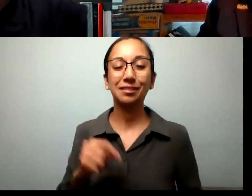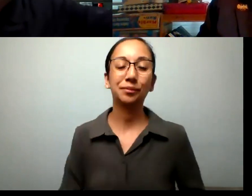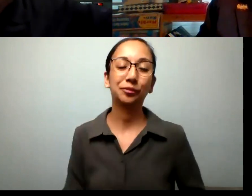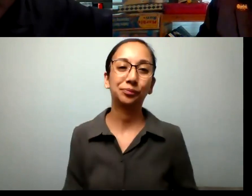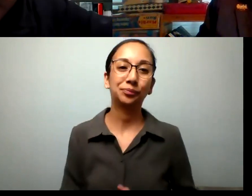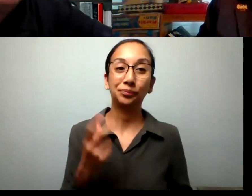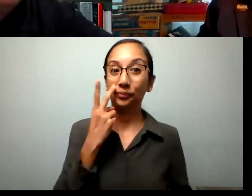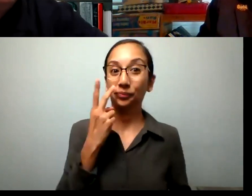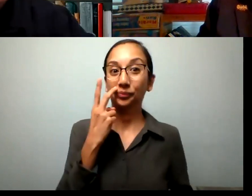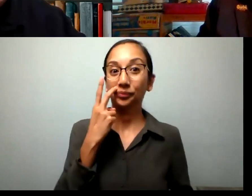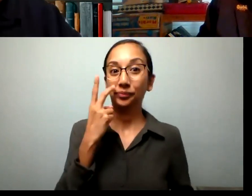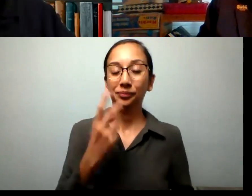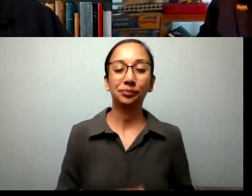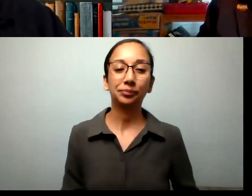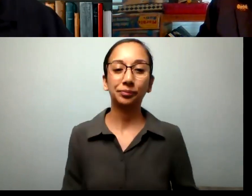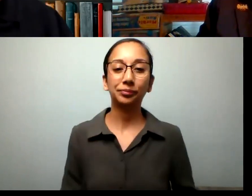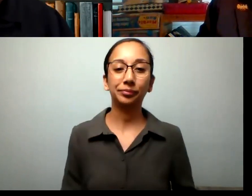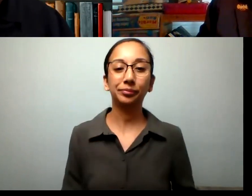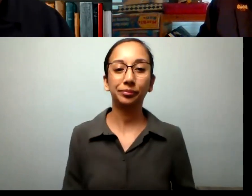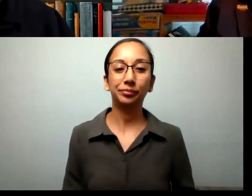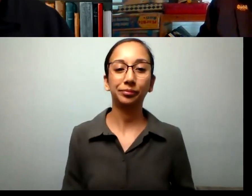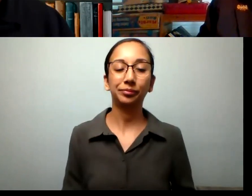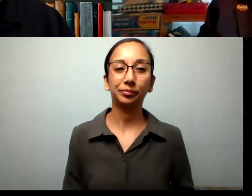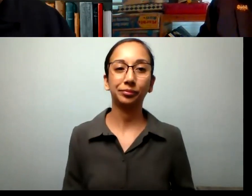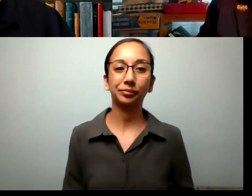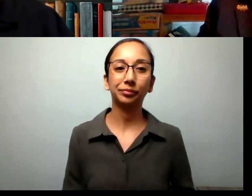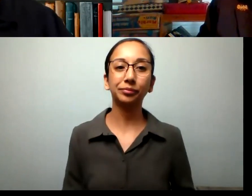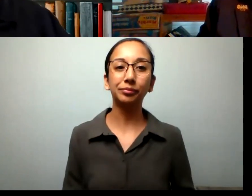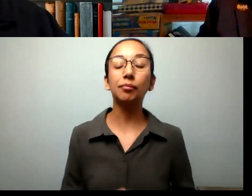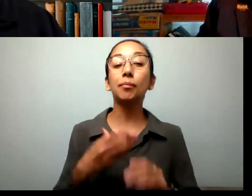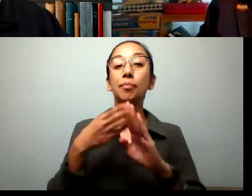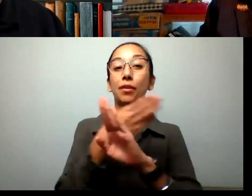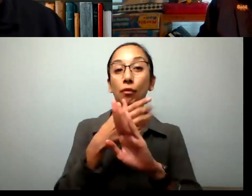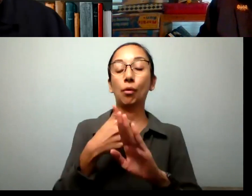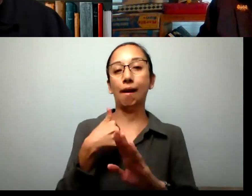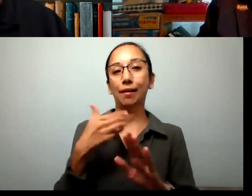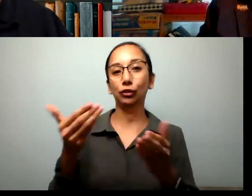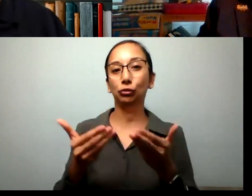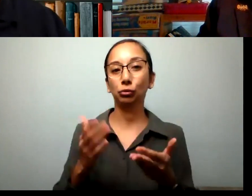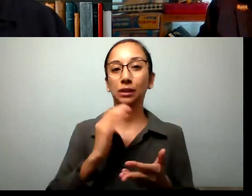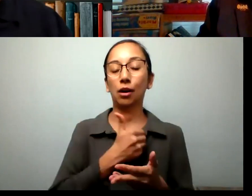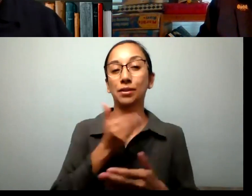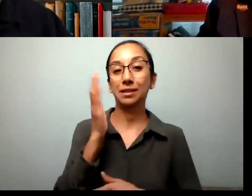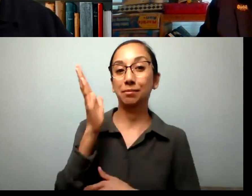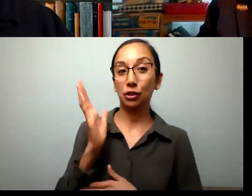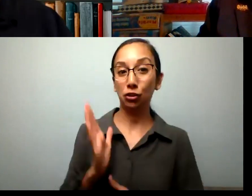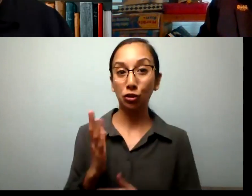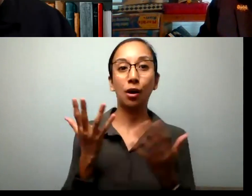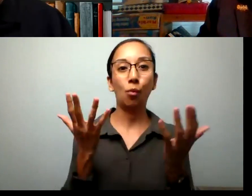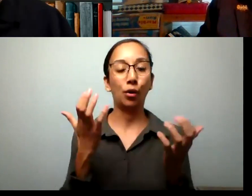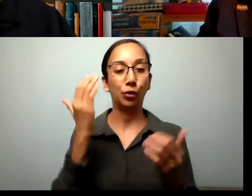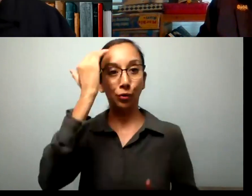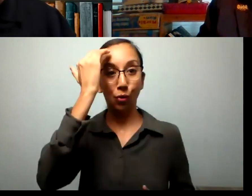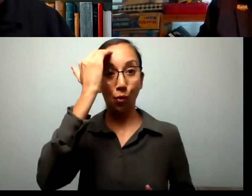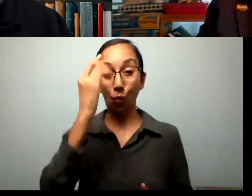Let's see. So before I introduce our speakers, I would like to know